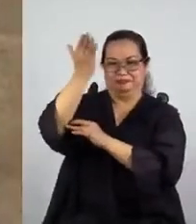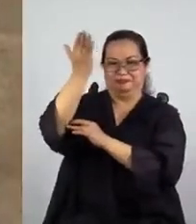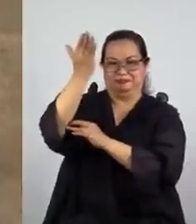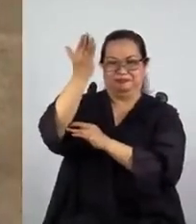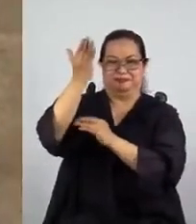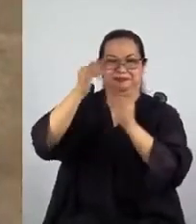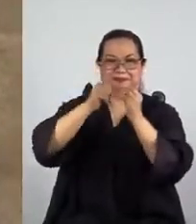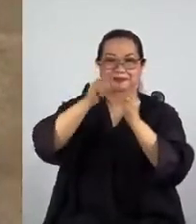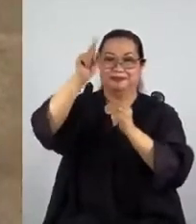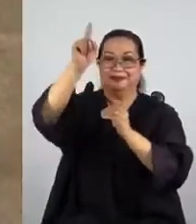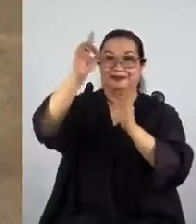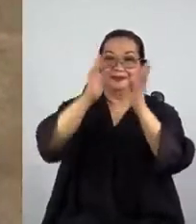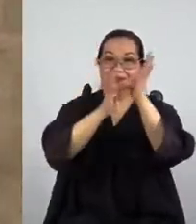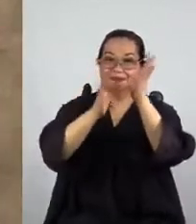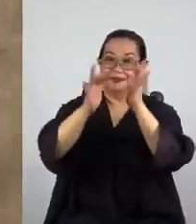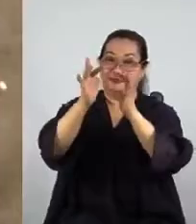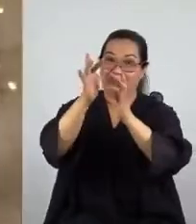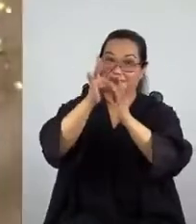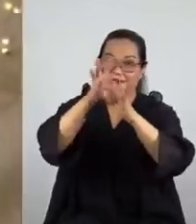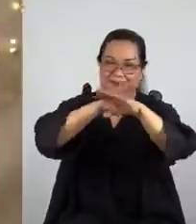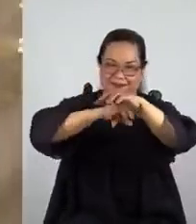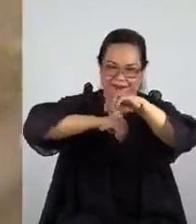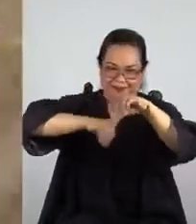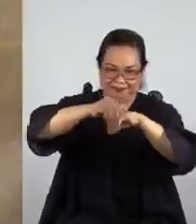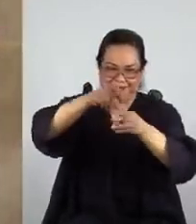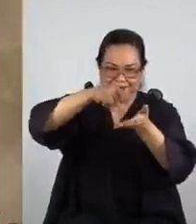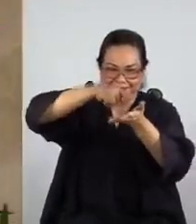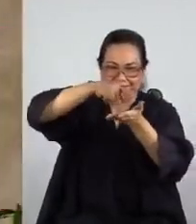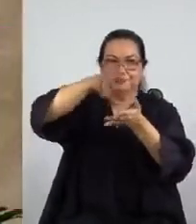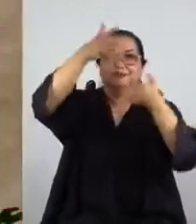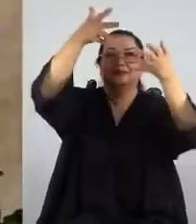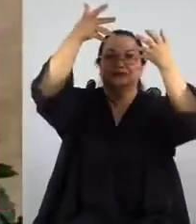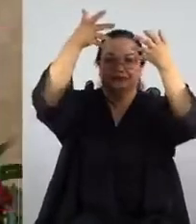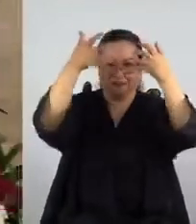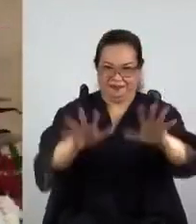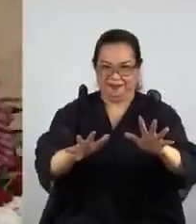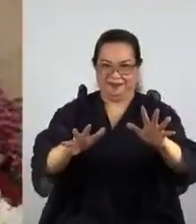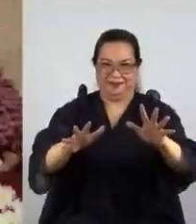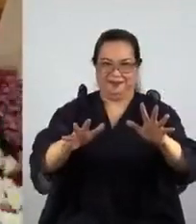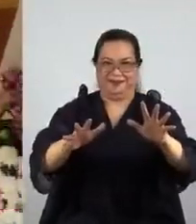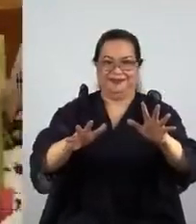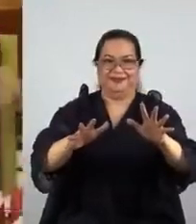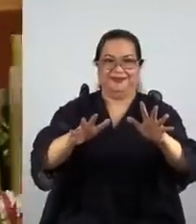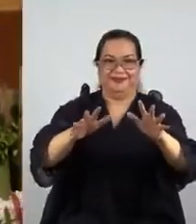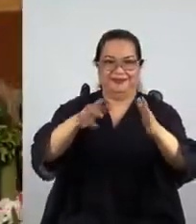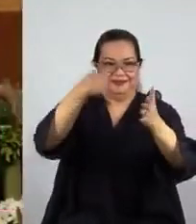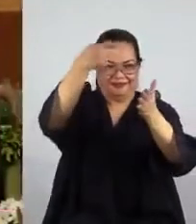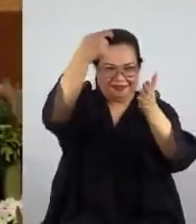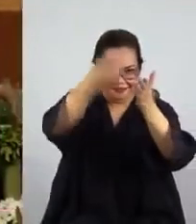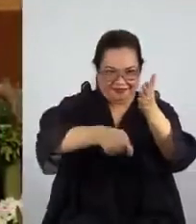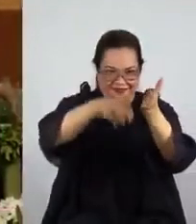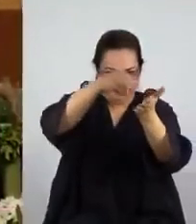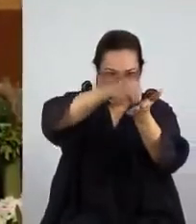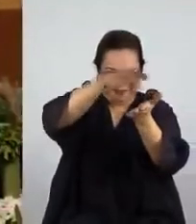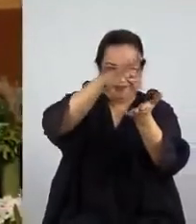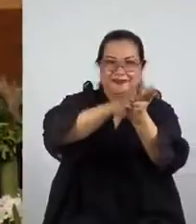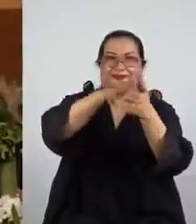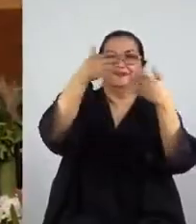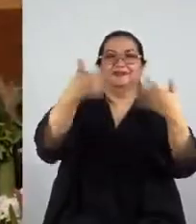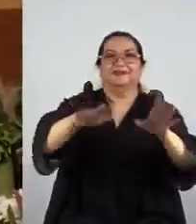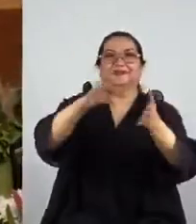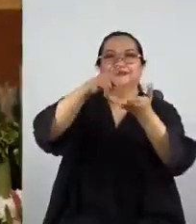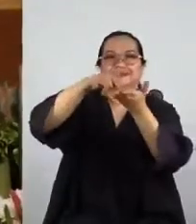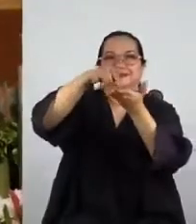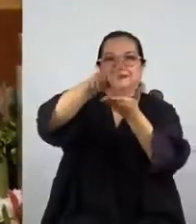He paid for our sins. Finished. The debt has been paid. What we need to